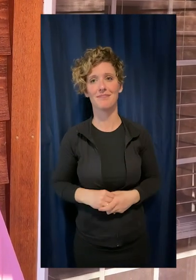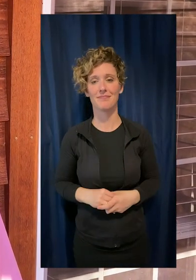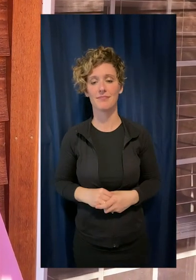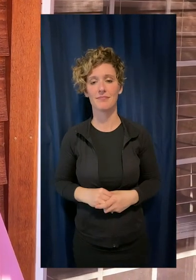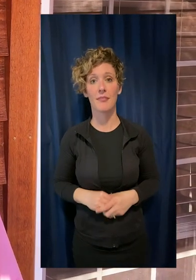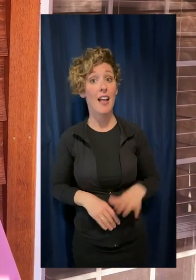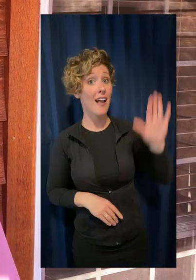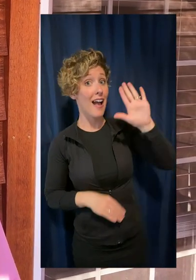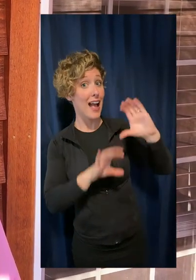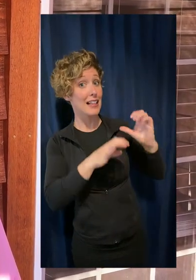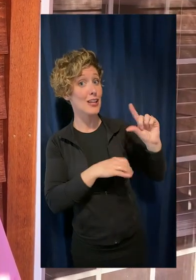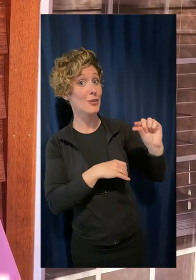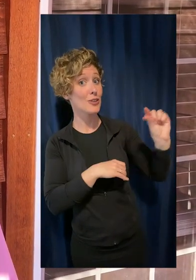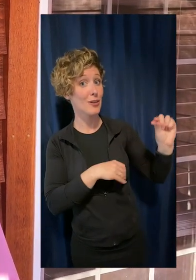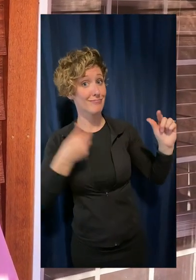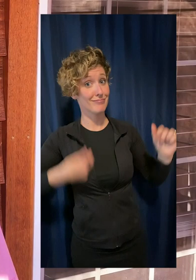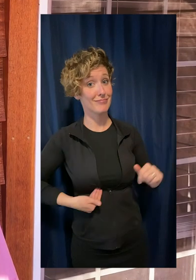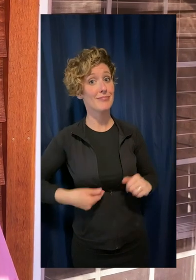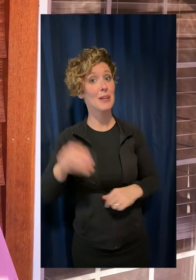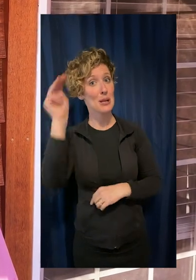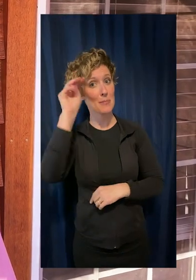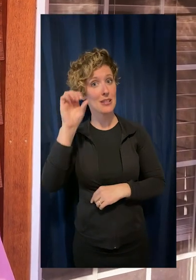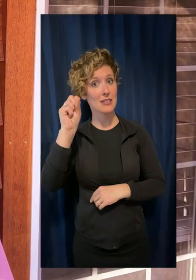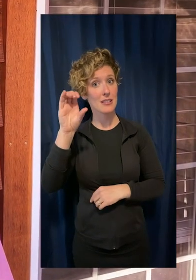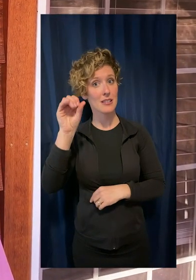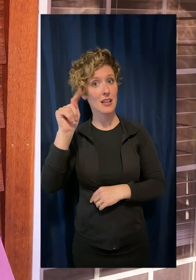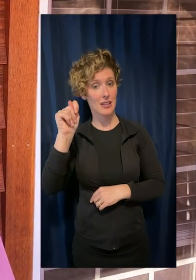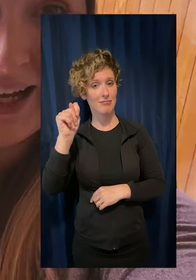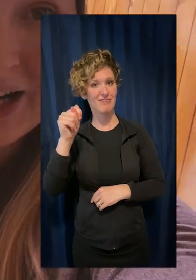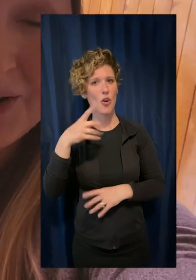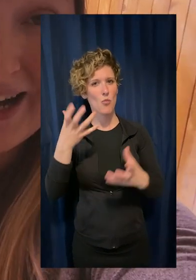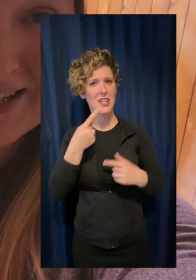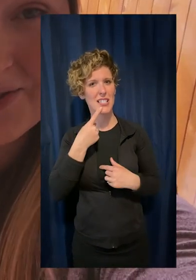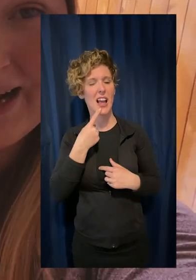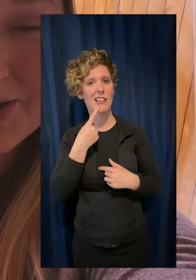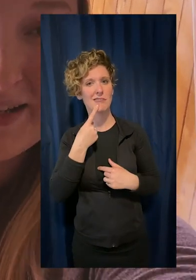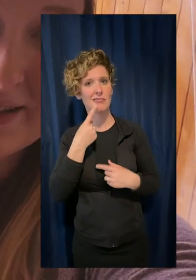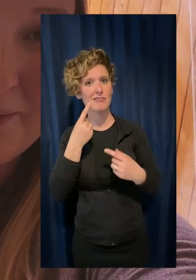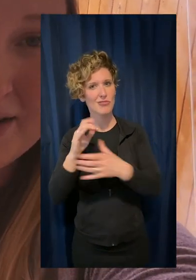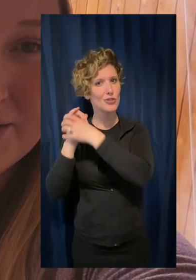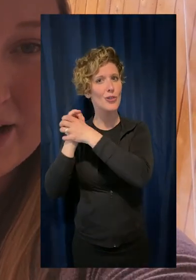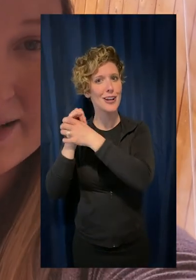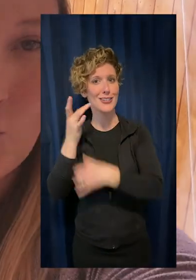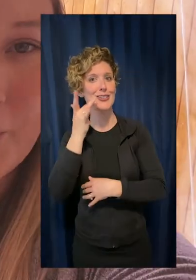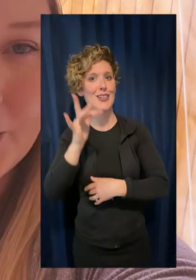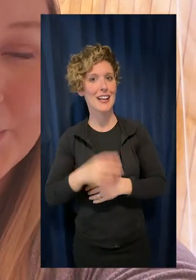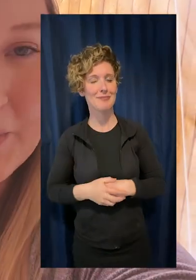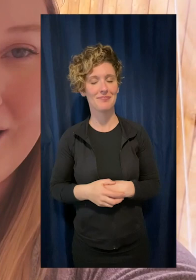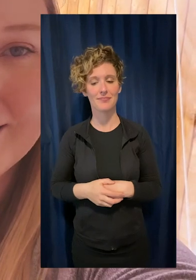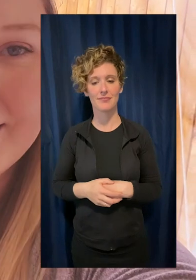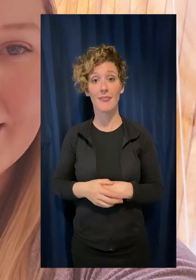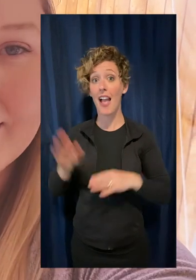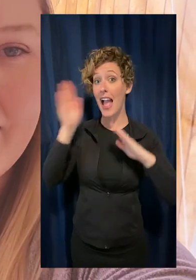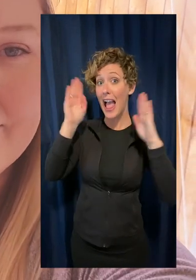Mr. Scott. I just want to say congratulations and good luck in the future. Hello, Redington graduates. I miss you guys. I hope you're all